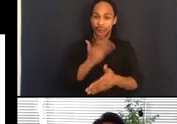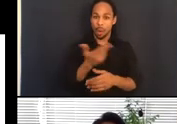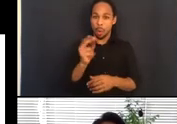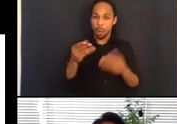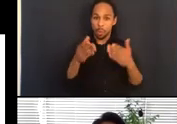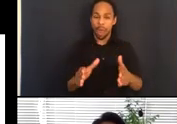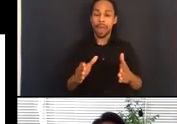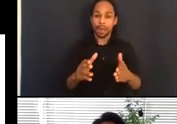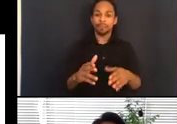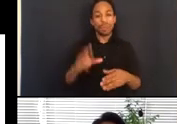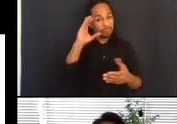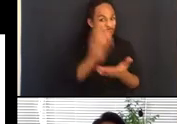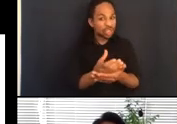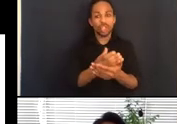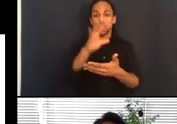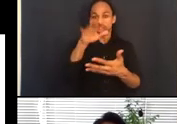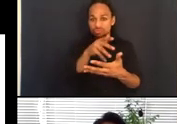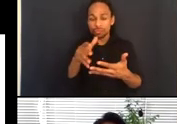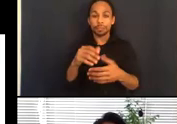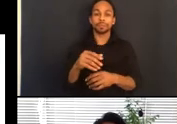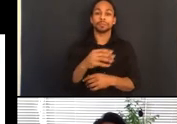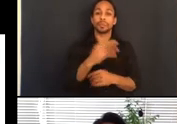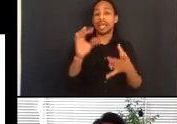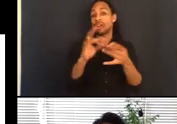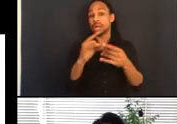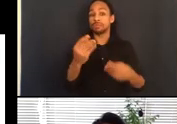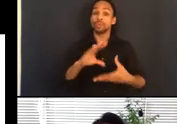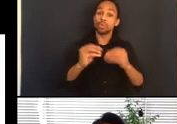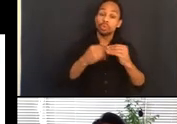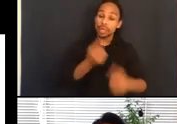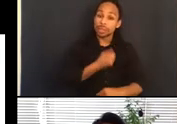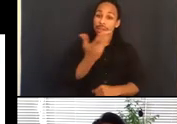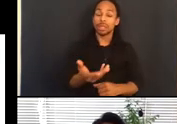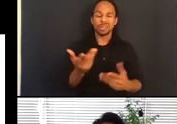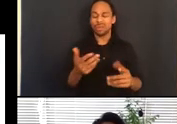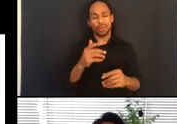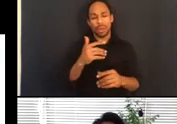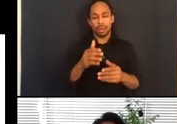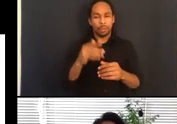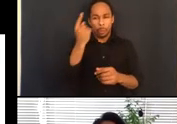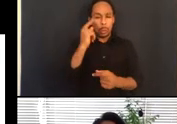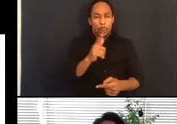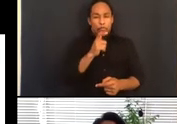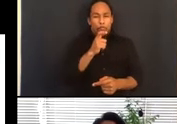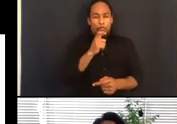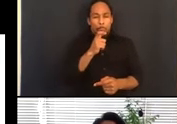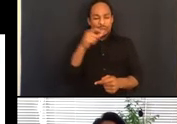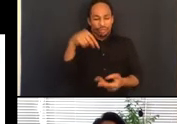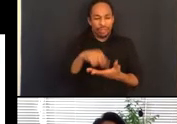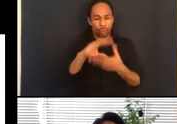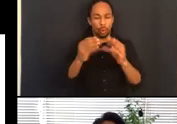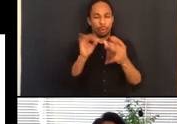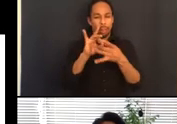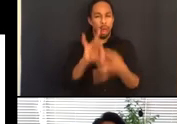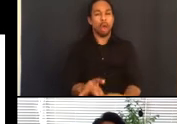out too in questioning, is this our story or whose story is this, is very important. As we saw in Standing Rock, it